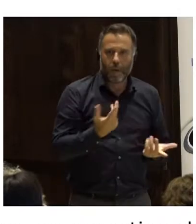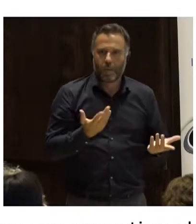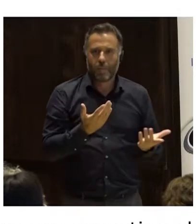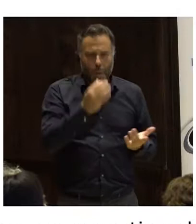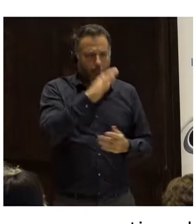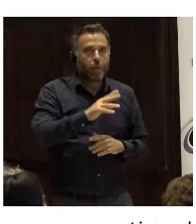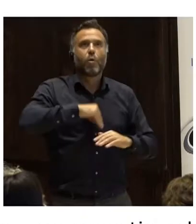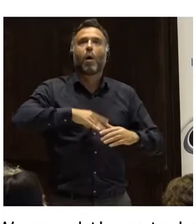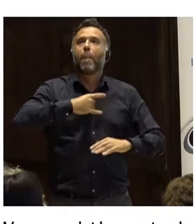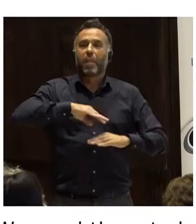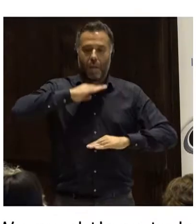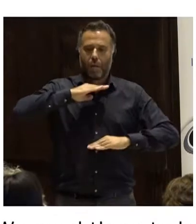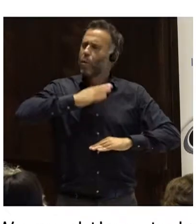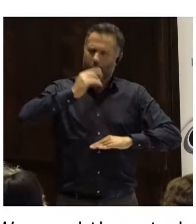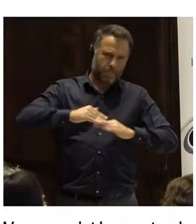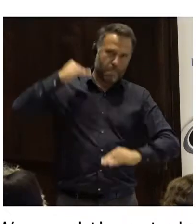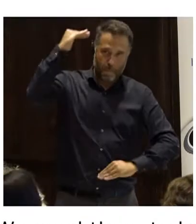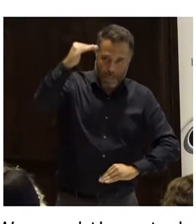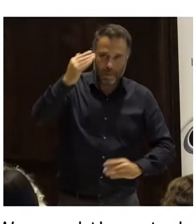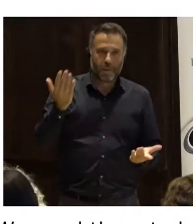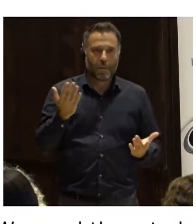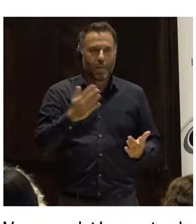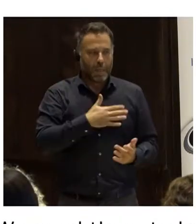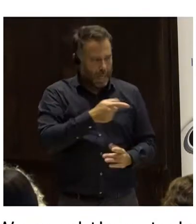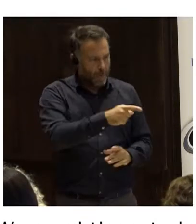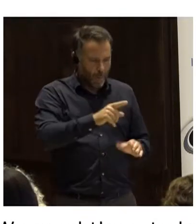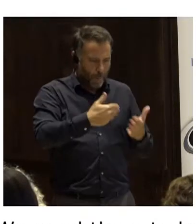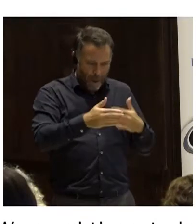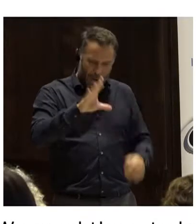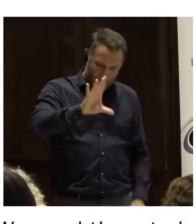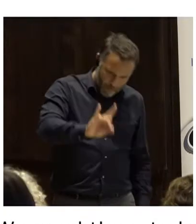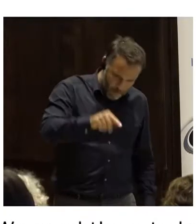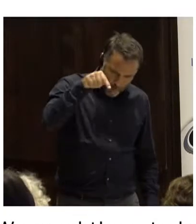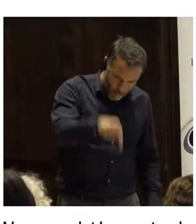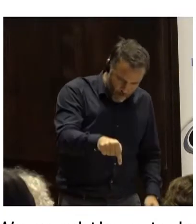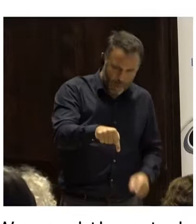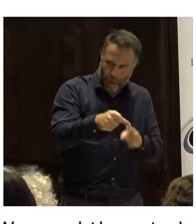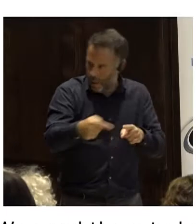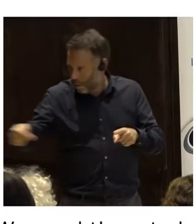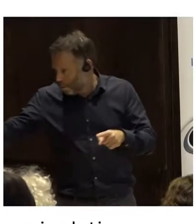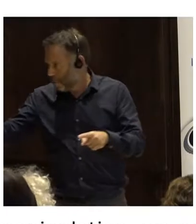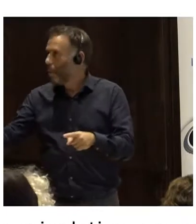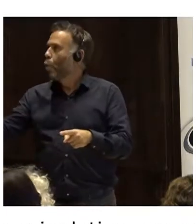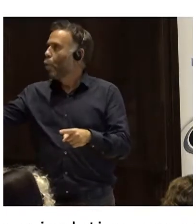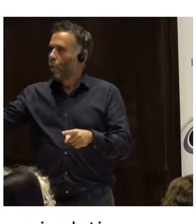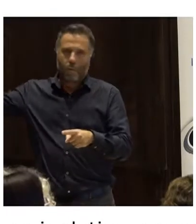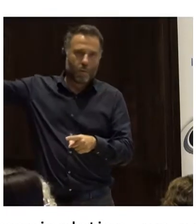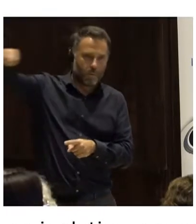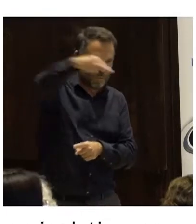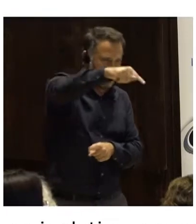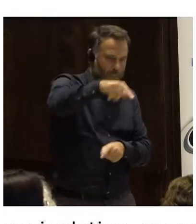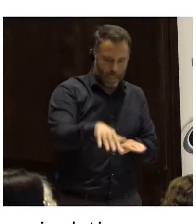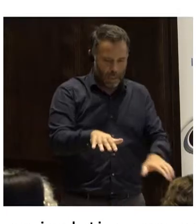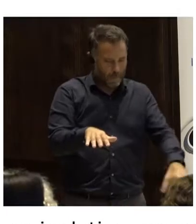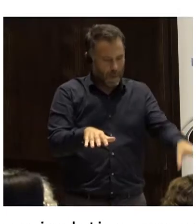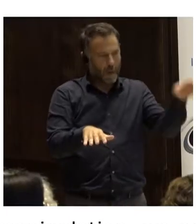to know pressing a switch causes an effect. We need them to know lifting their hand off of it causes the robot